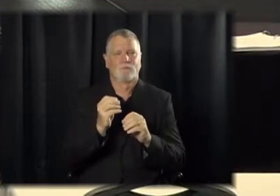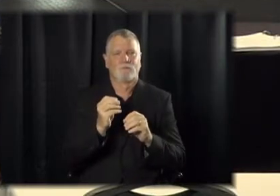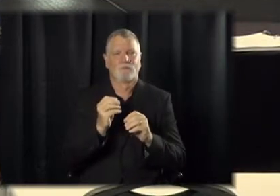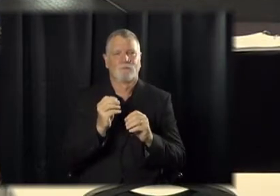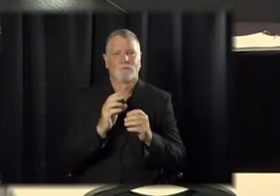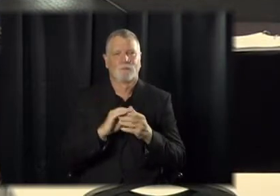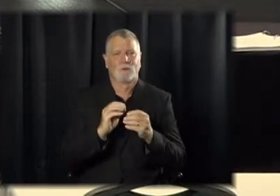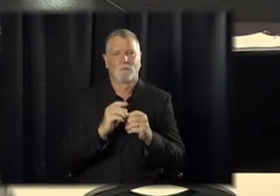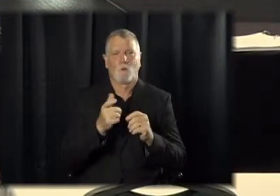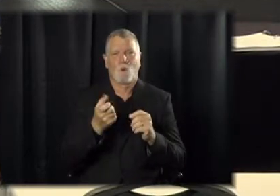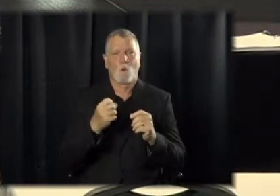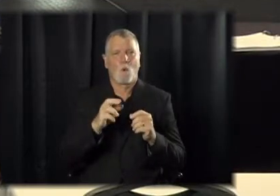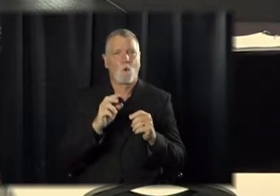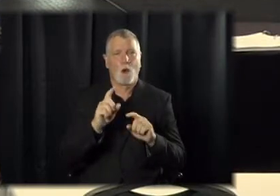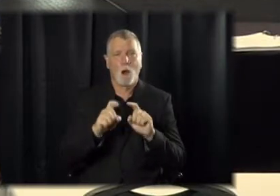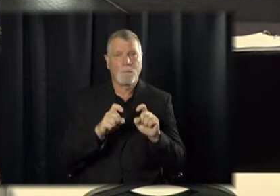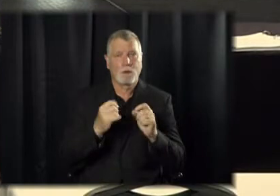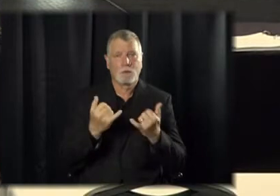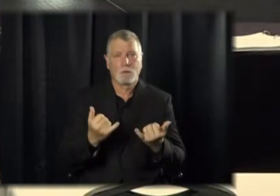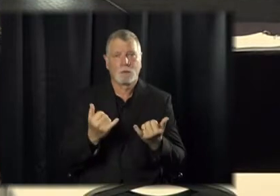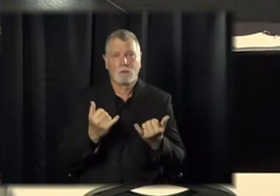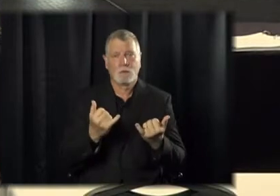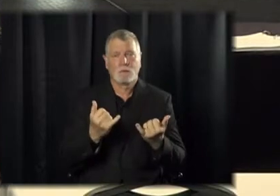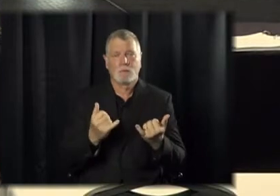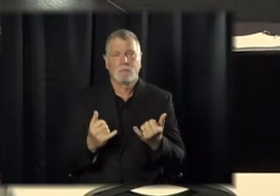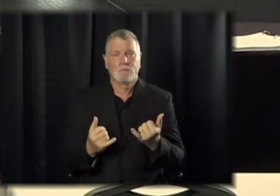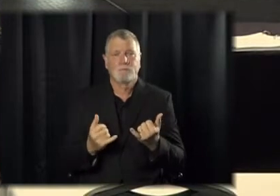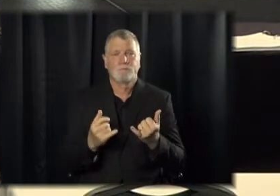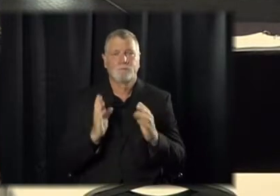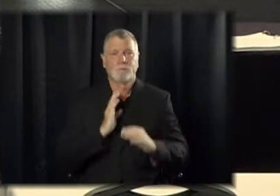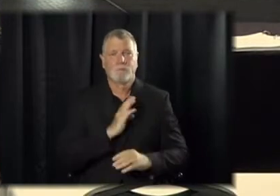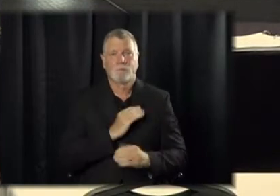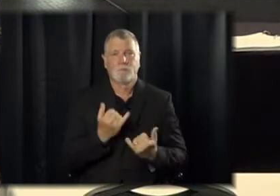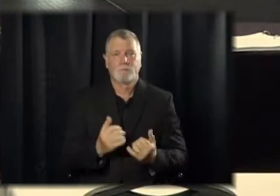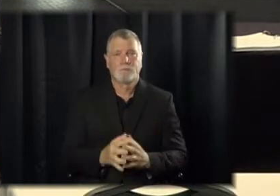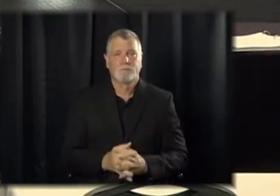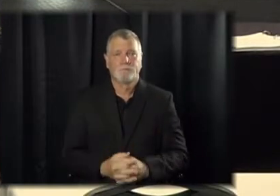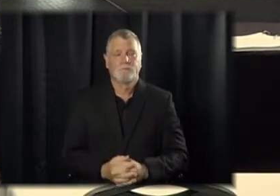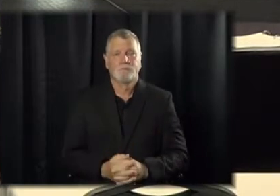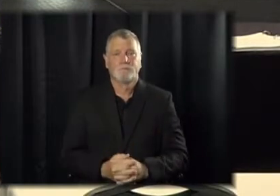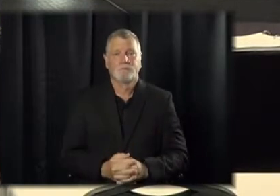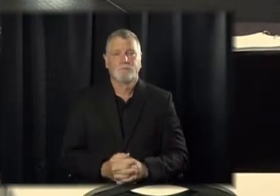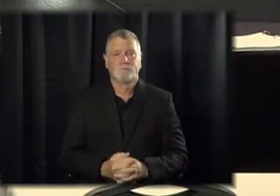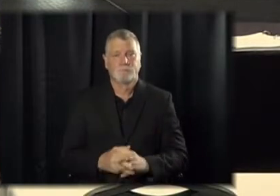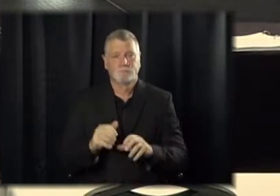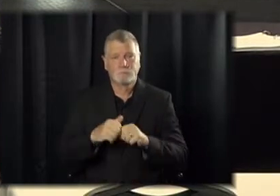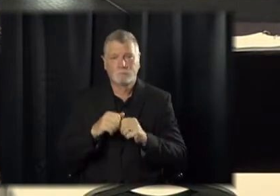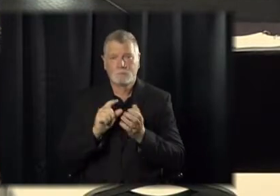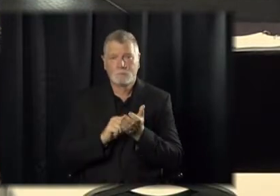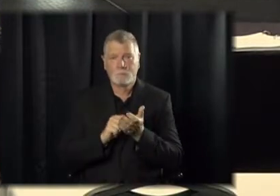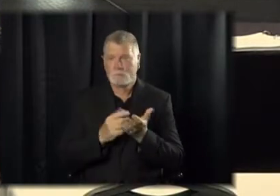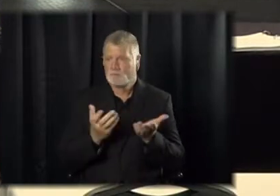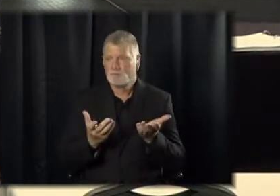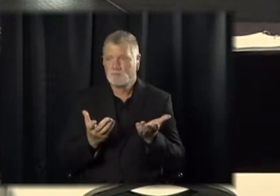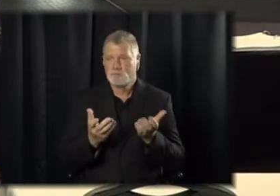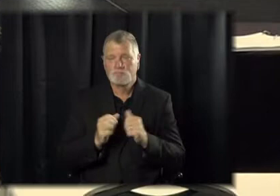any comments or questions from the board on the minutes?